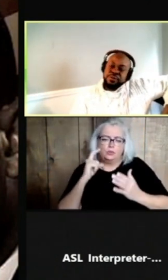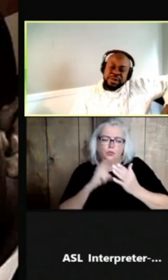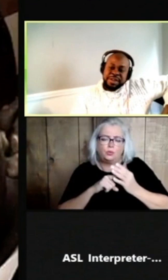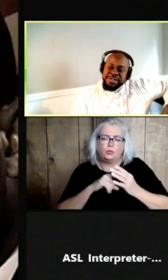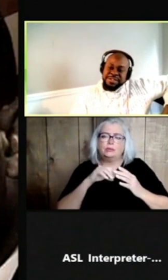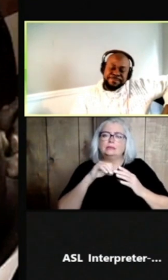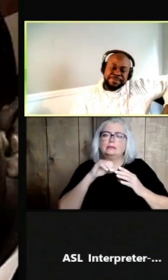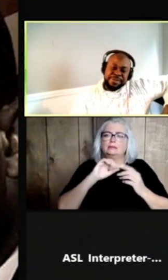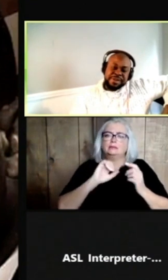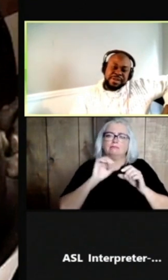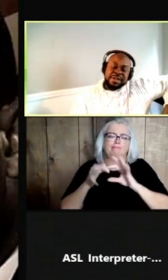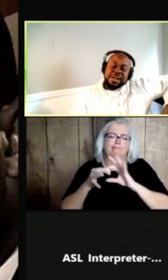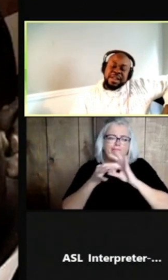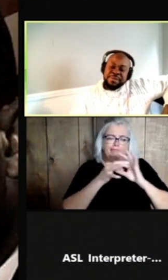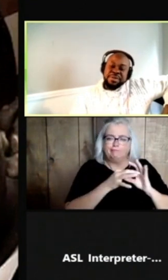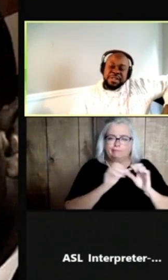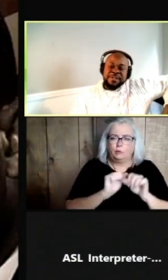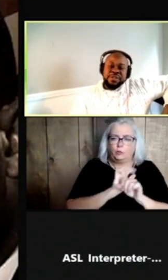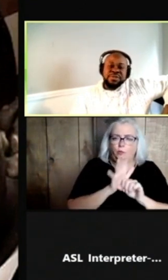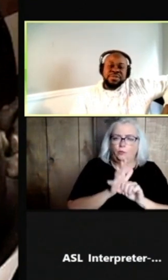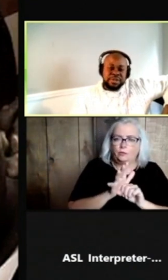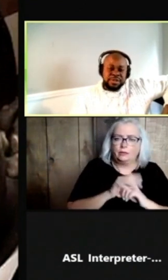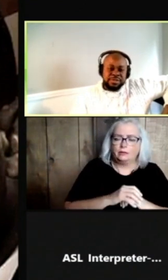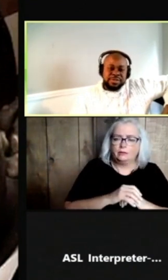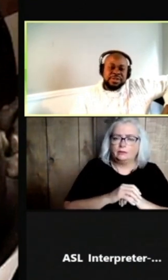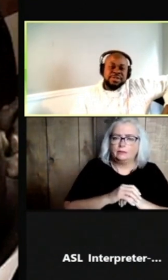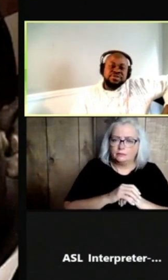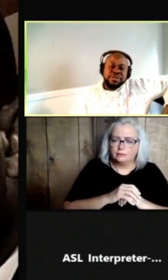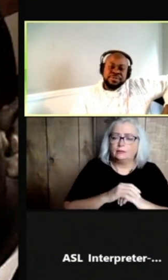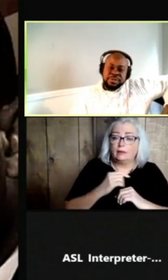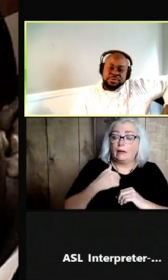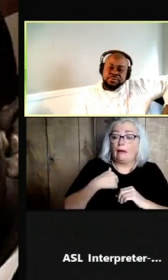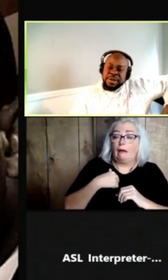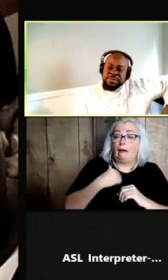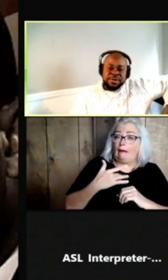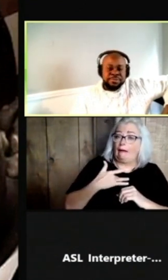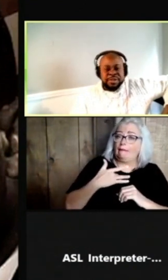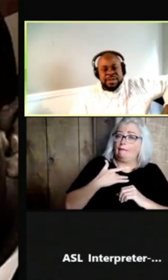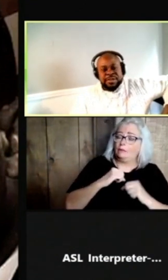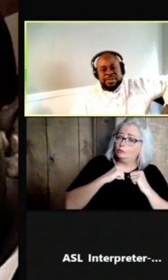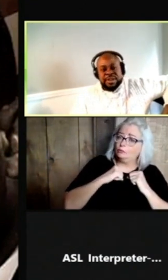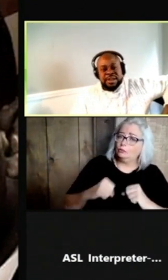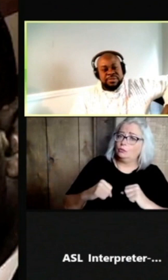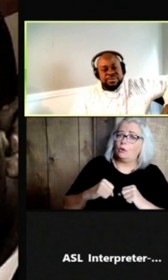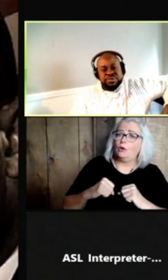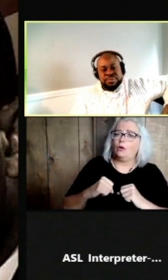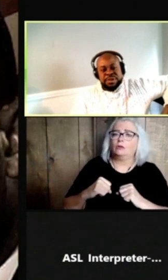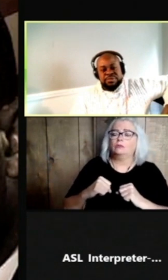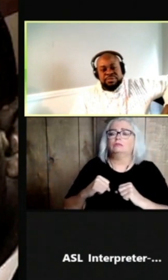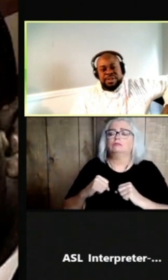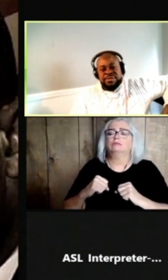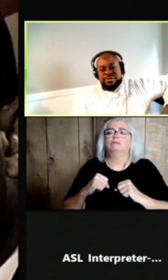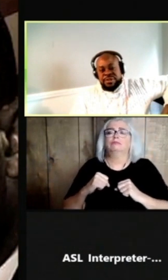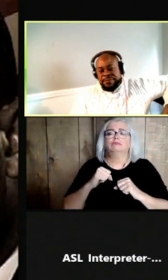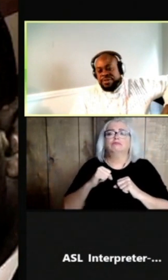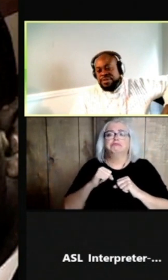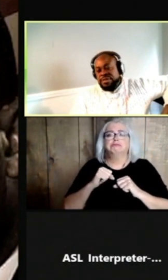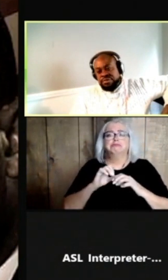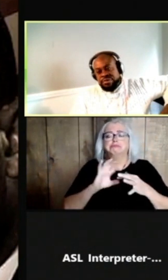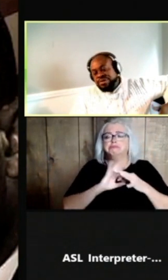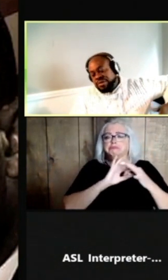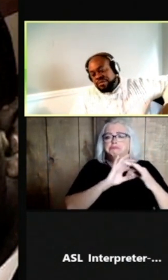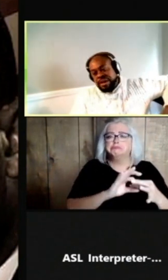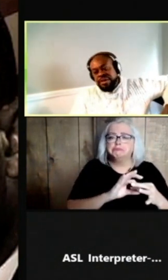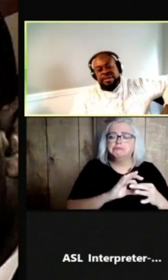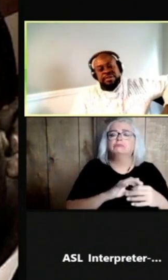relate to COVID-19. And I believe those things contribute to what I'm going to be discussing today, which will be racial